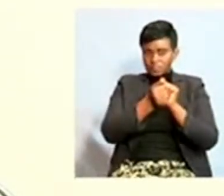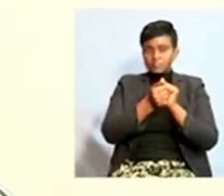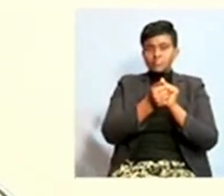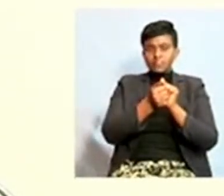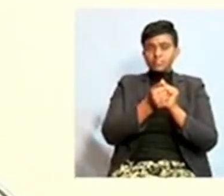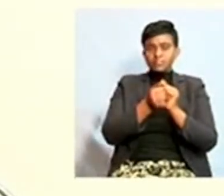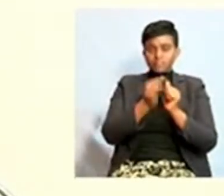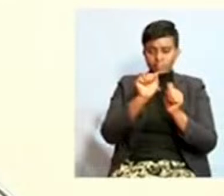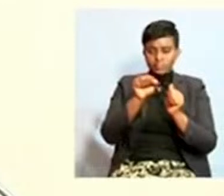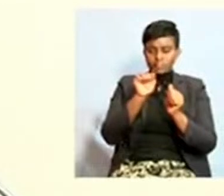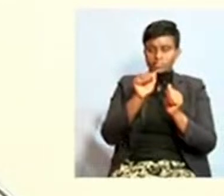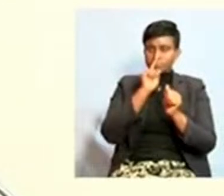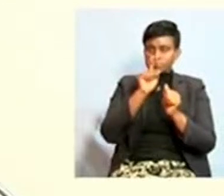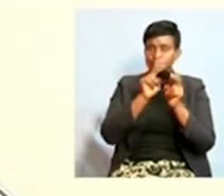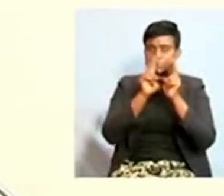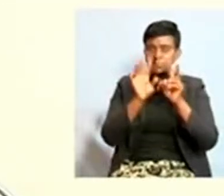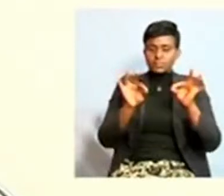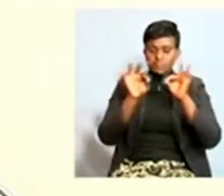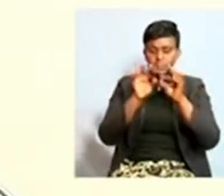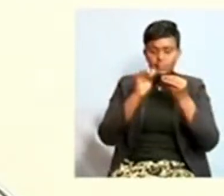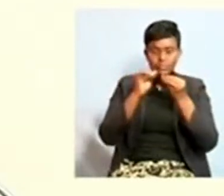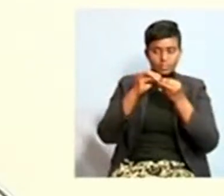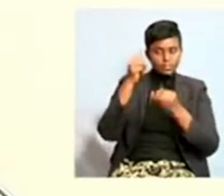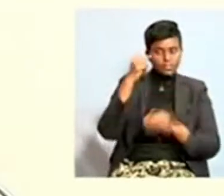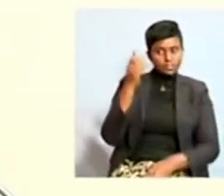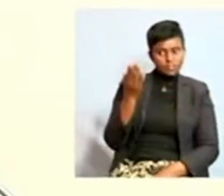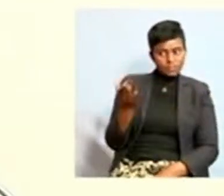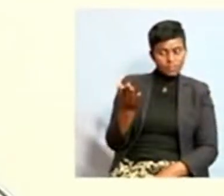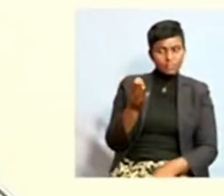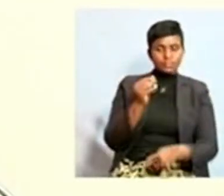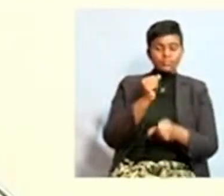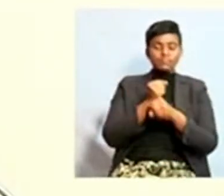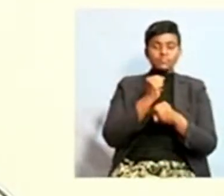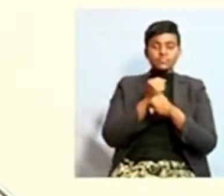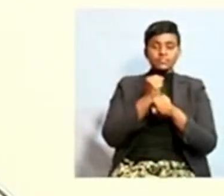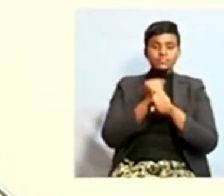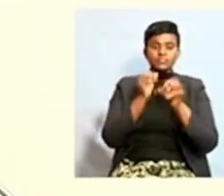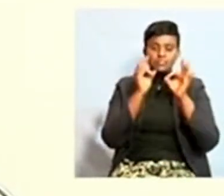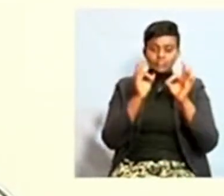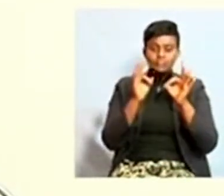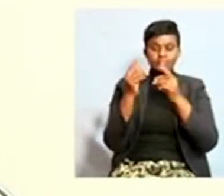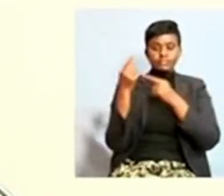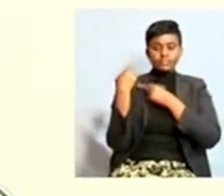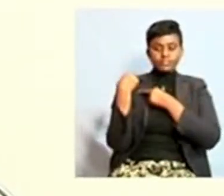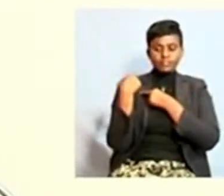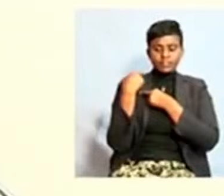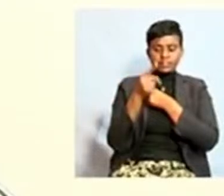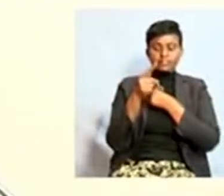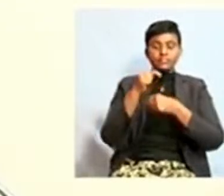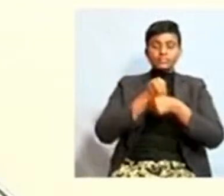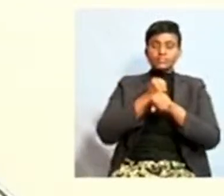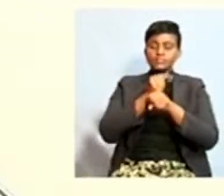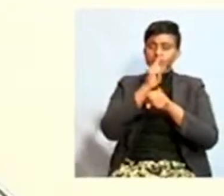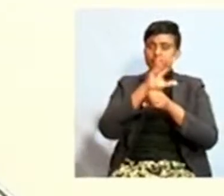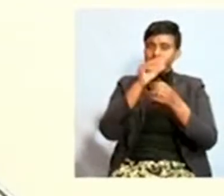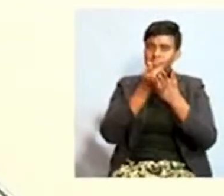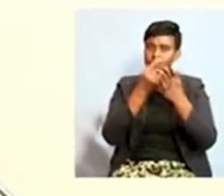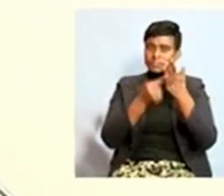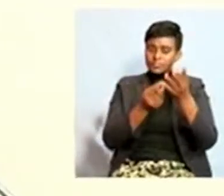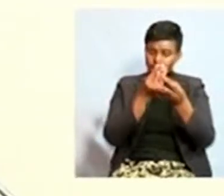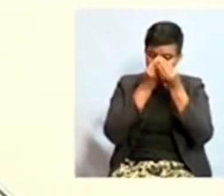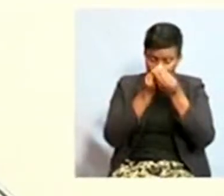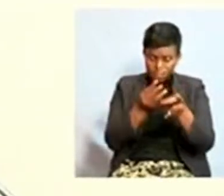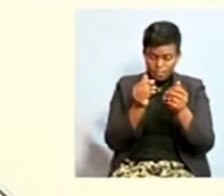it's important for there to be effective oversight to ensure compliance